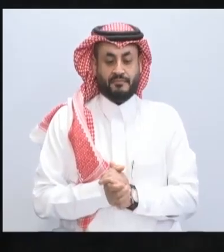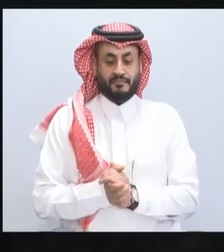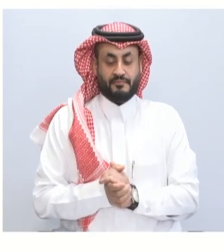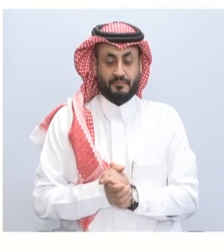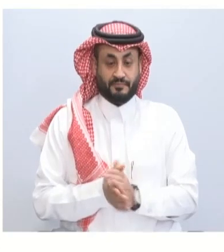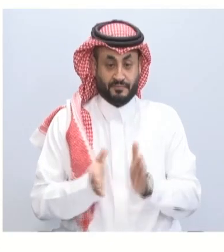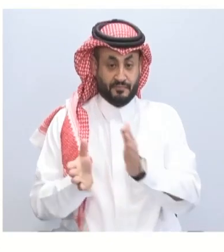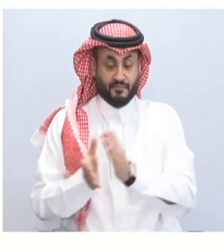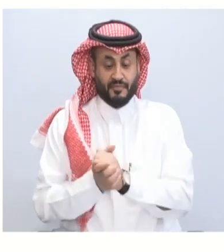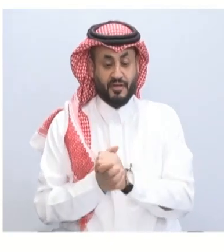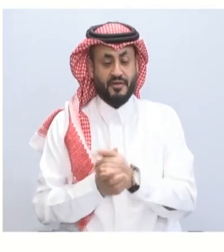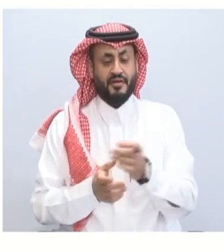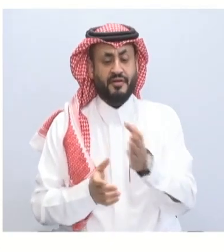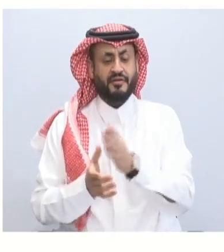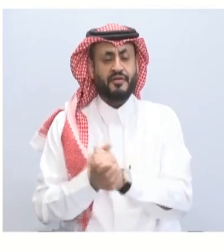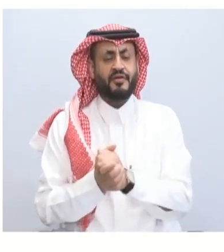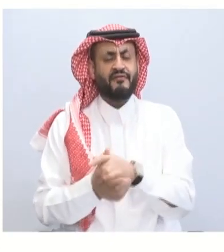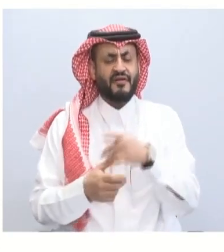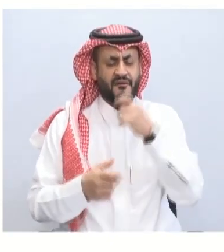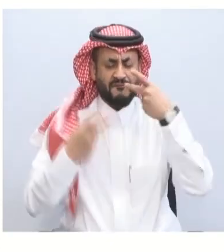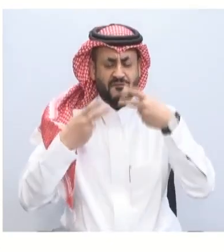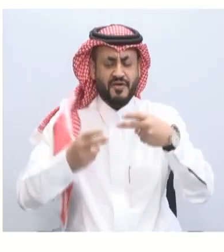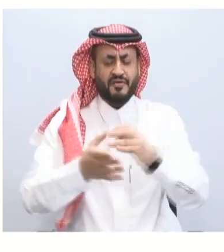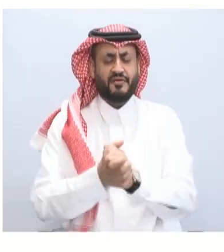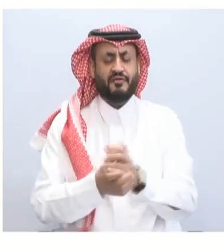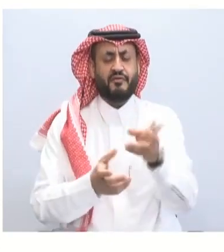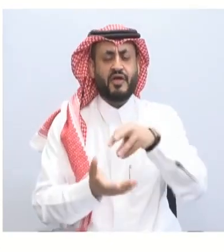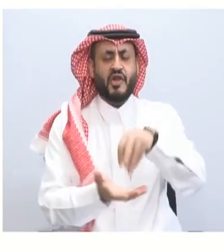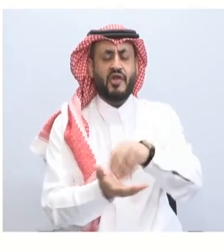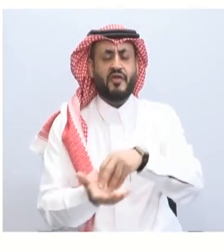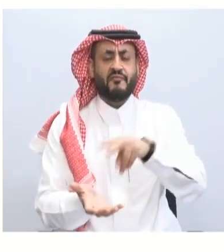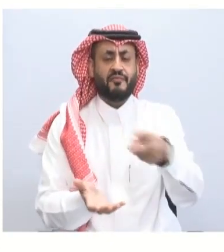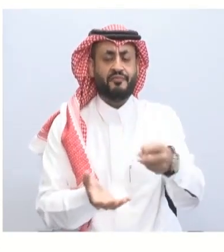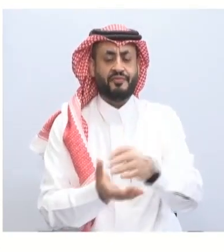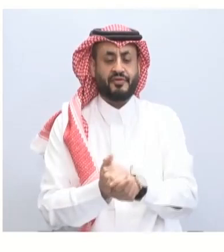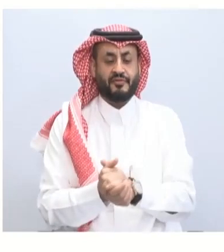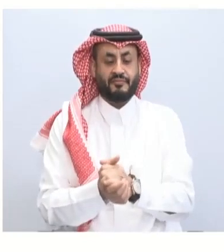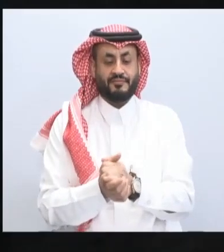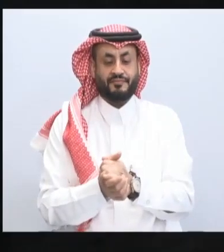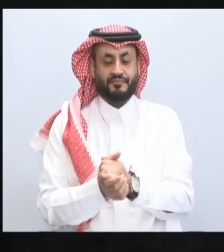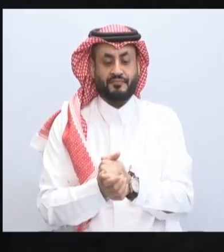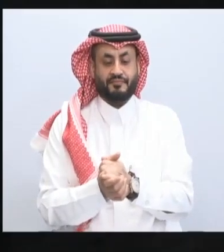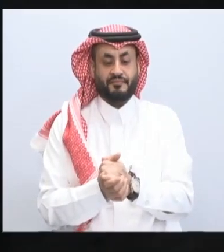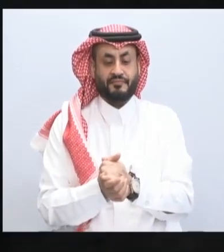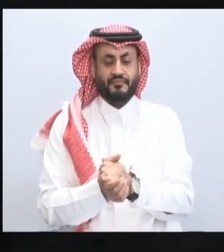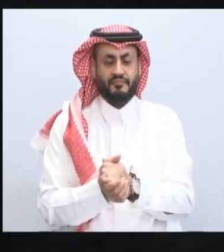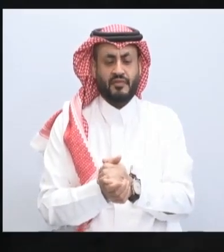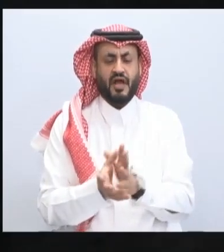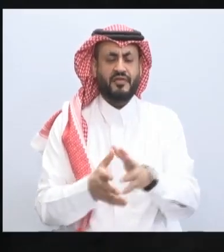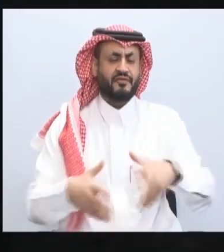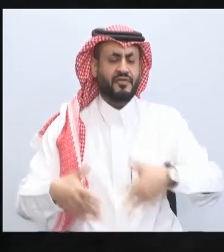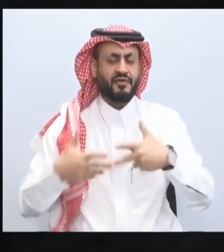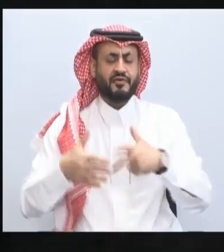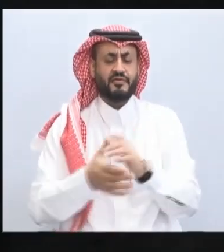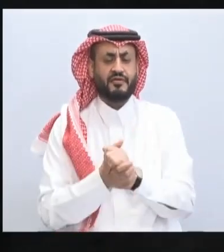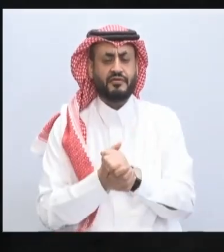Now, they soon found out that none of their peers from other countries were perfect either. So sometimes when you feel that there